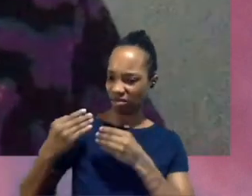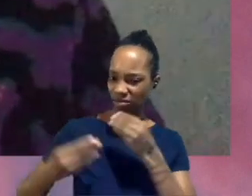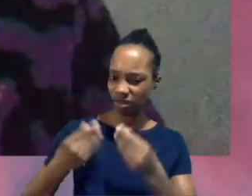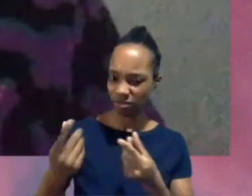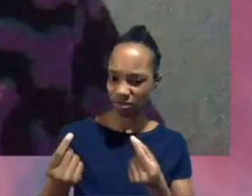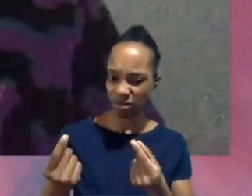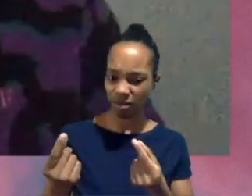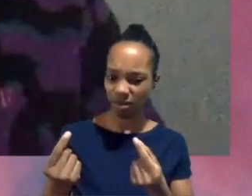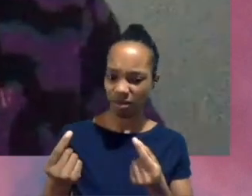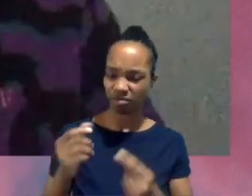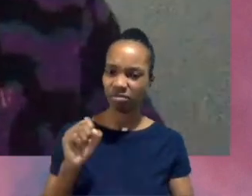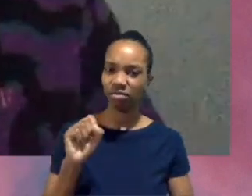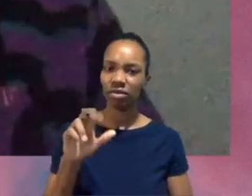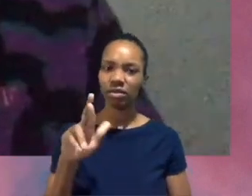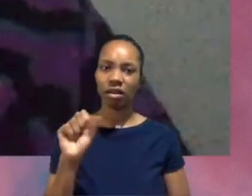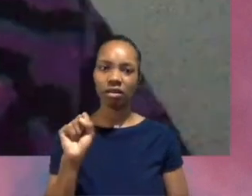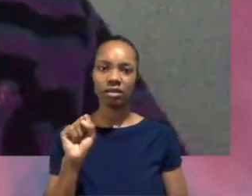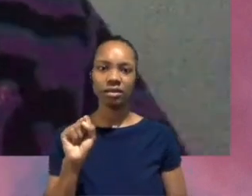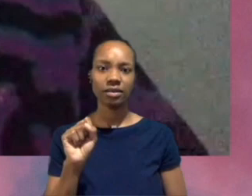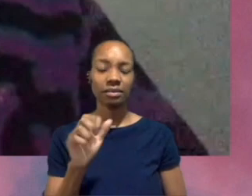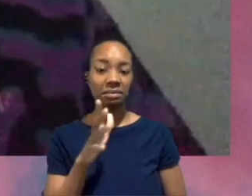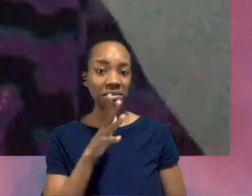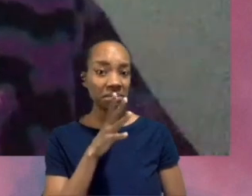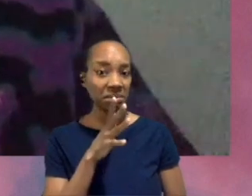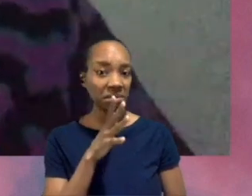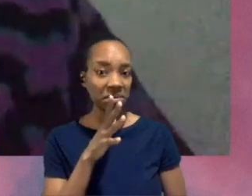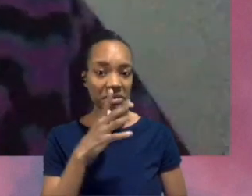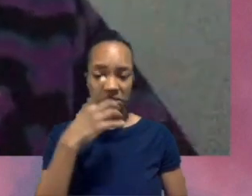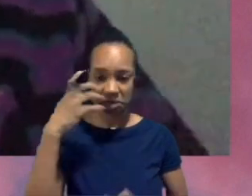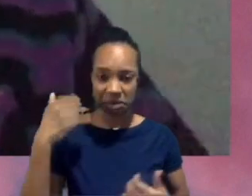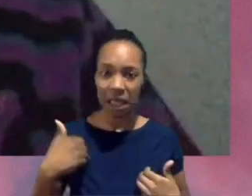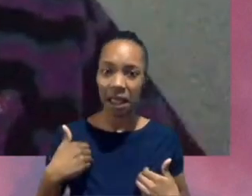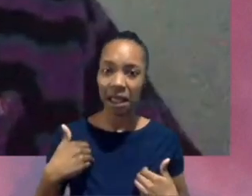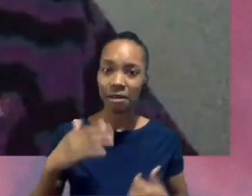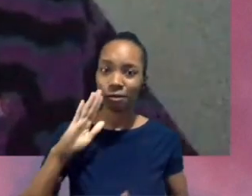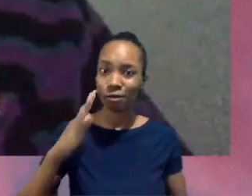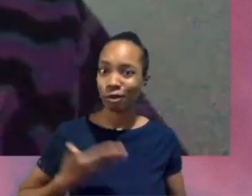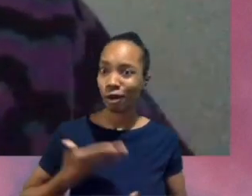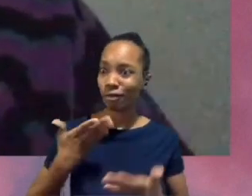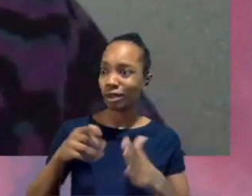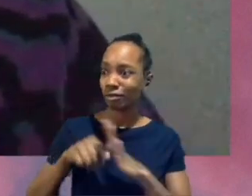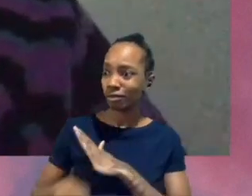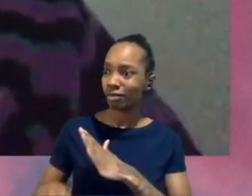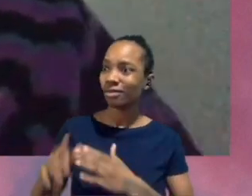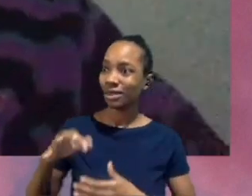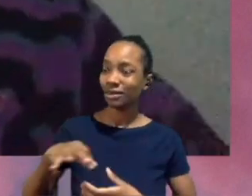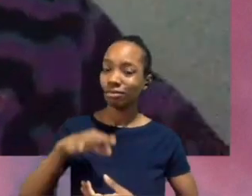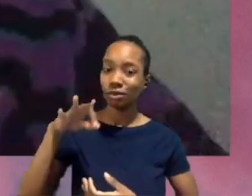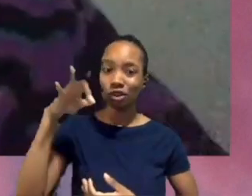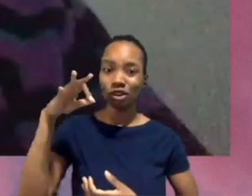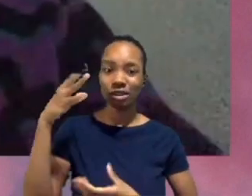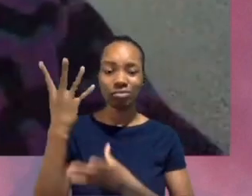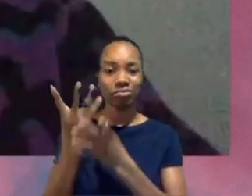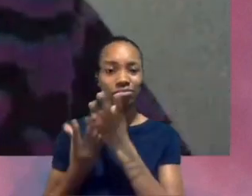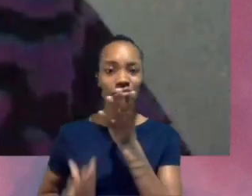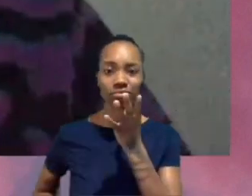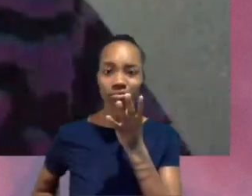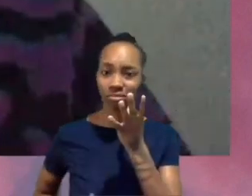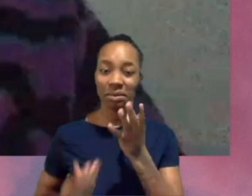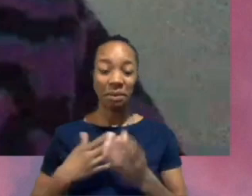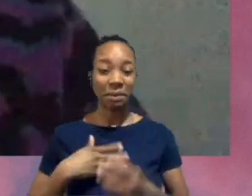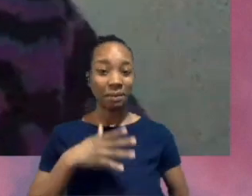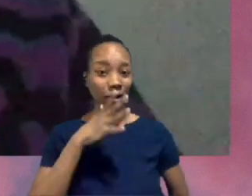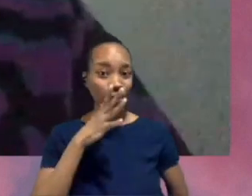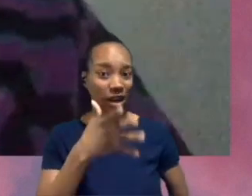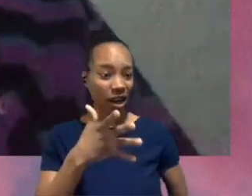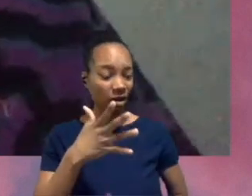is no stranger to loss. Her daughter was murdered by false loving as her spirit left this earth. A wound opened in my grandma's heart that never healed